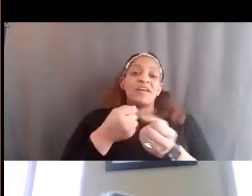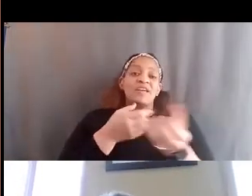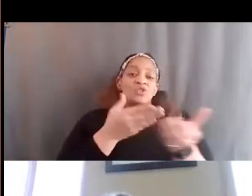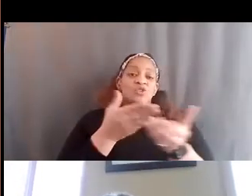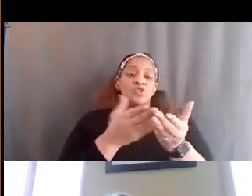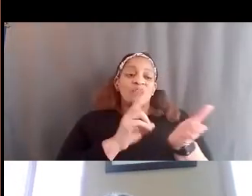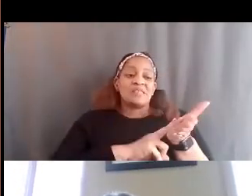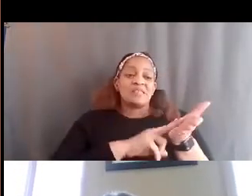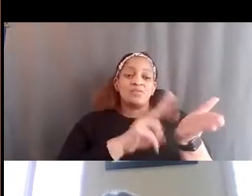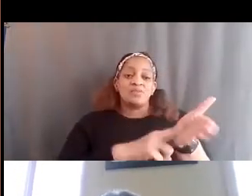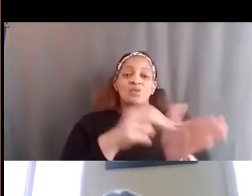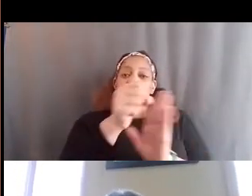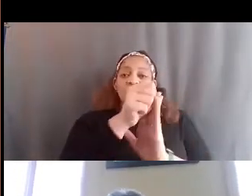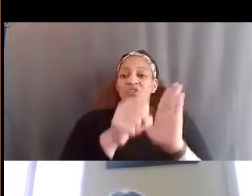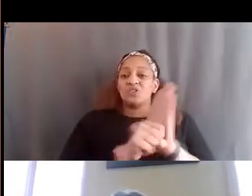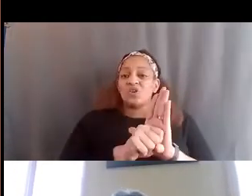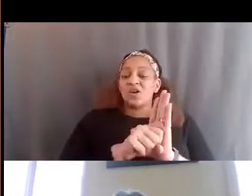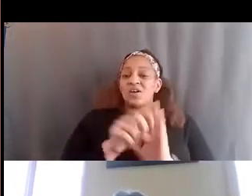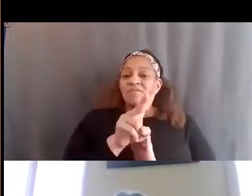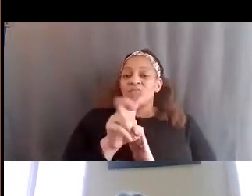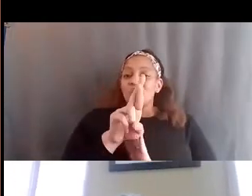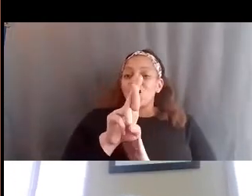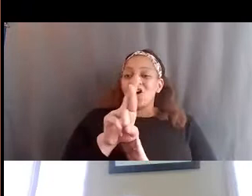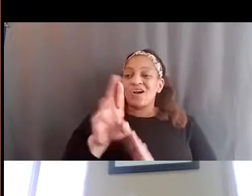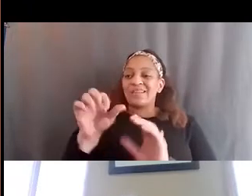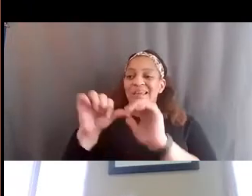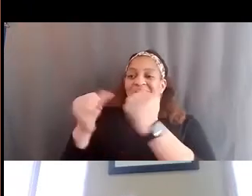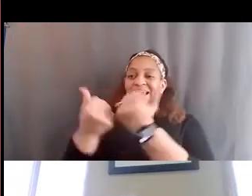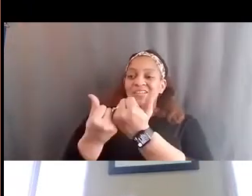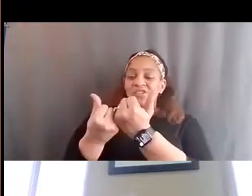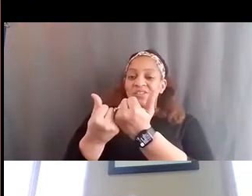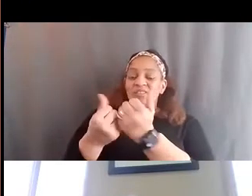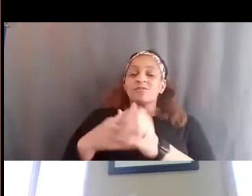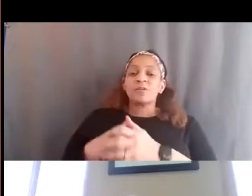a state VR agency. Next slide.